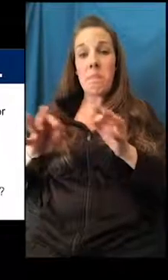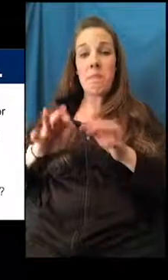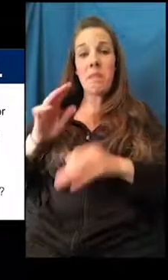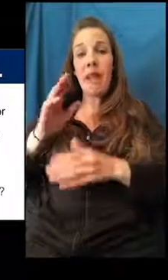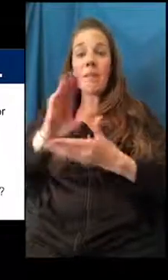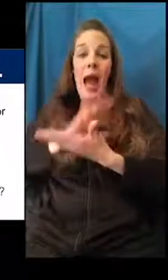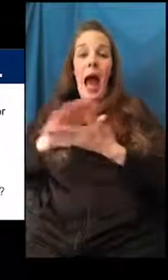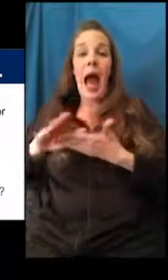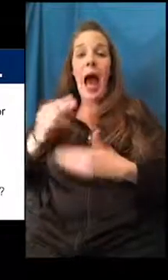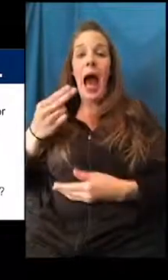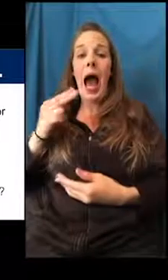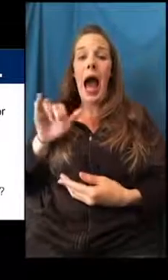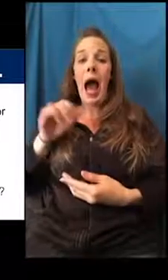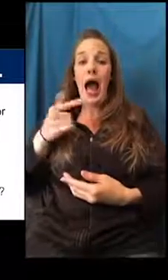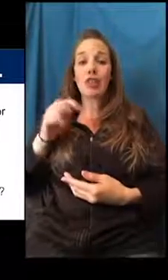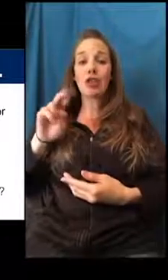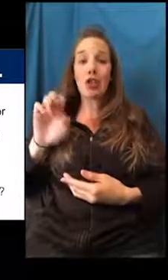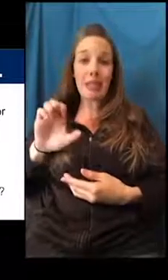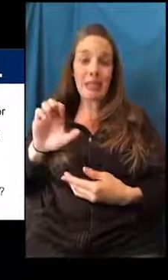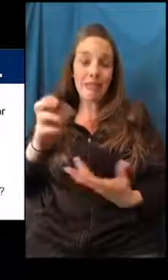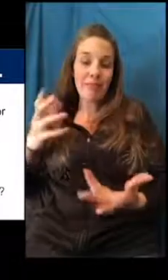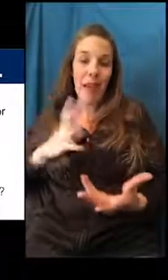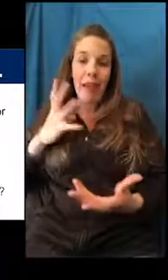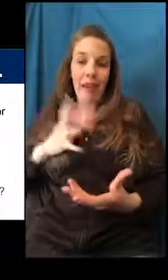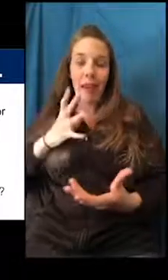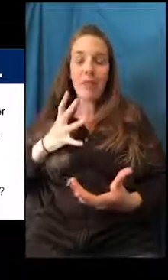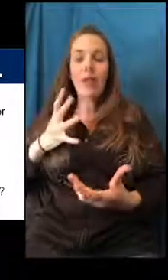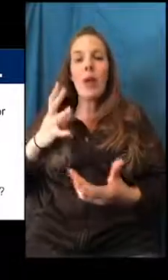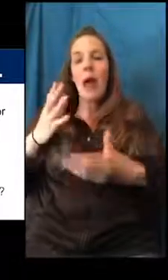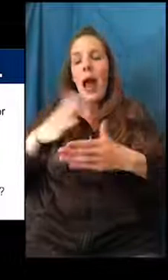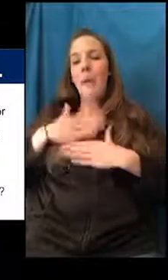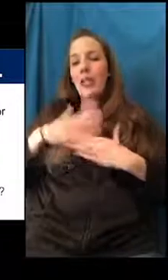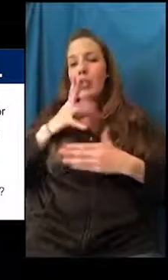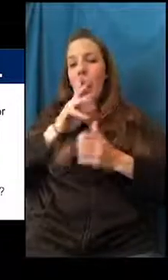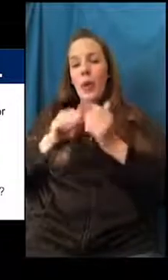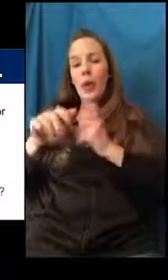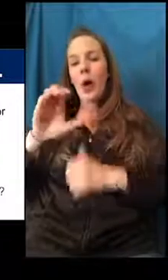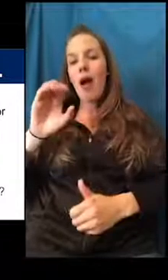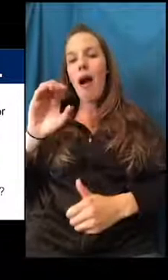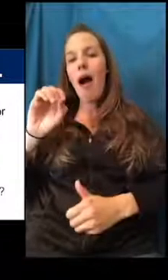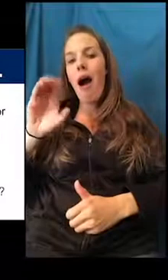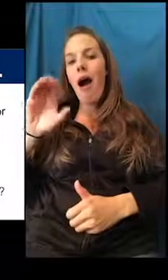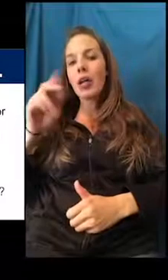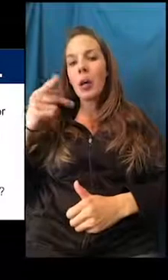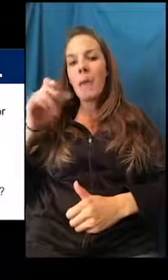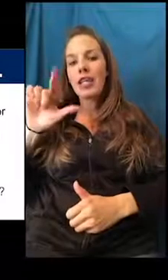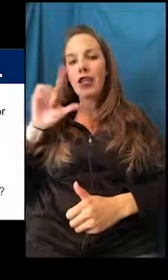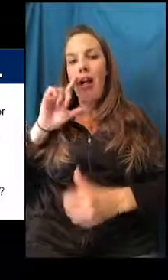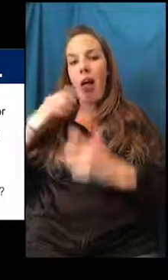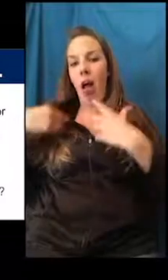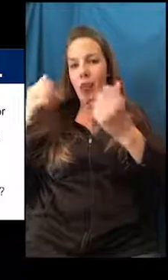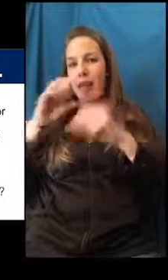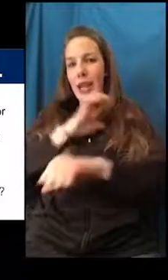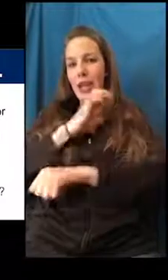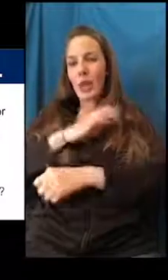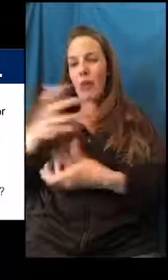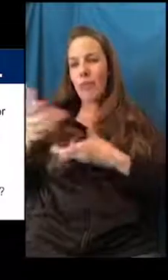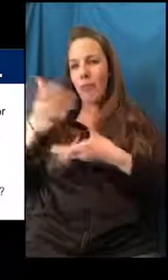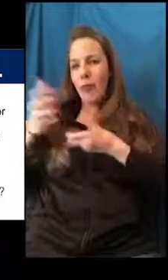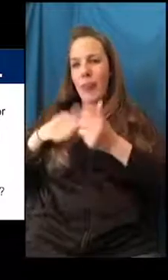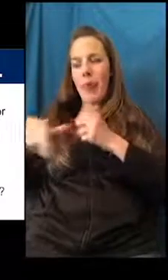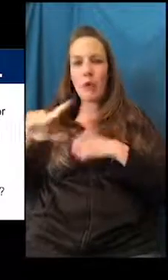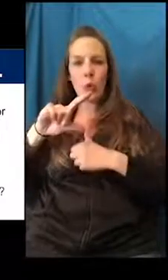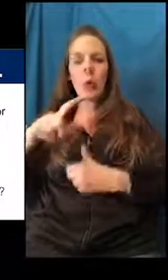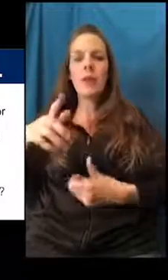etiquette. So we'd be happy to talk to you, or you could talk to your occupational health clinic if you work with one on those two. We will be